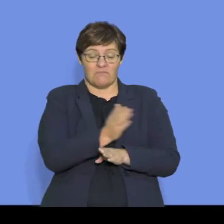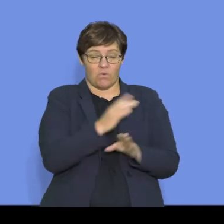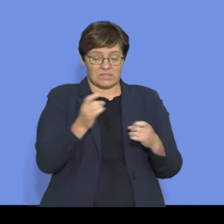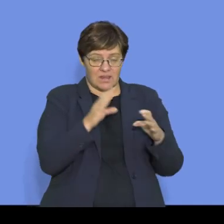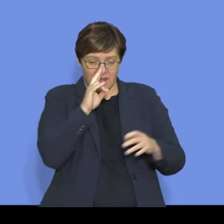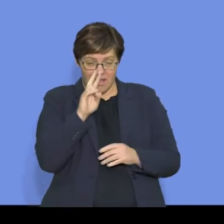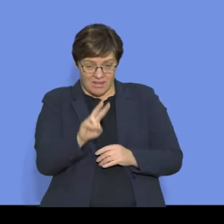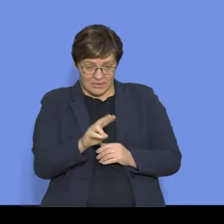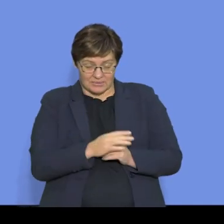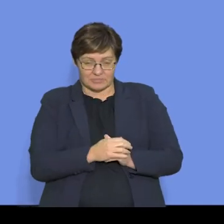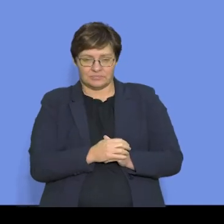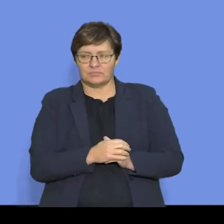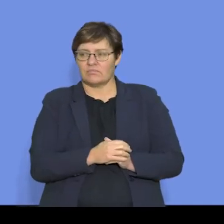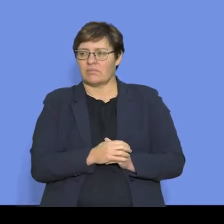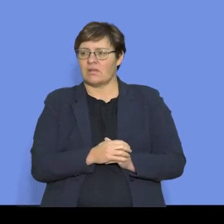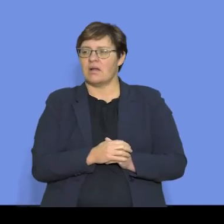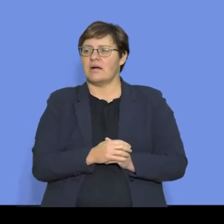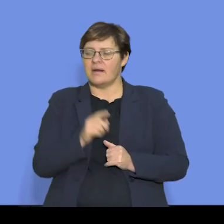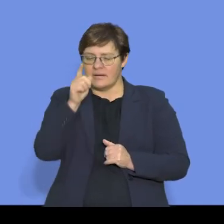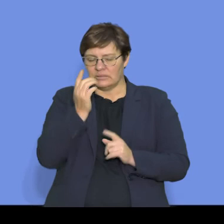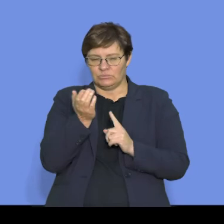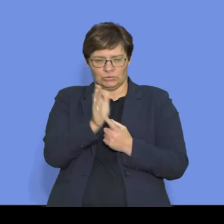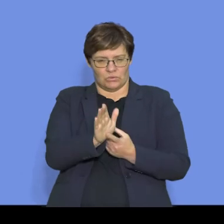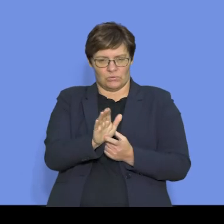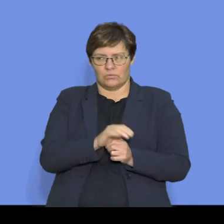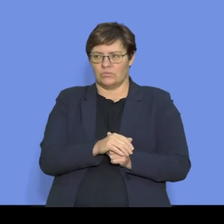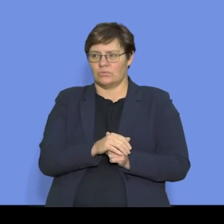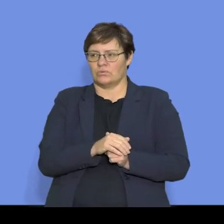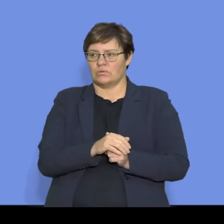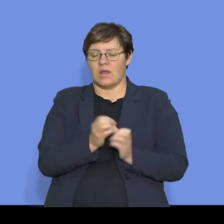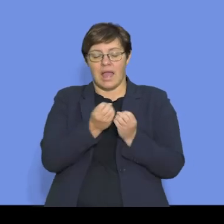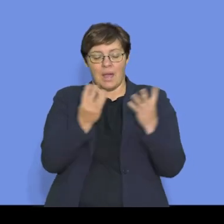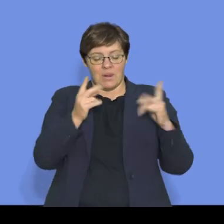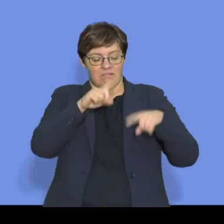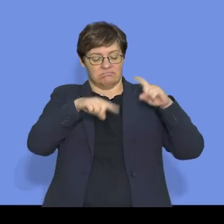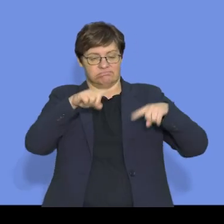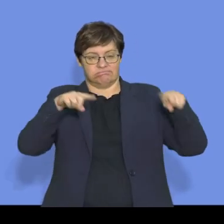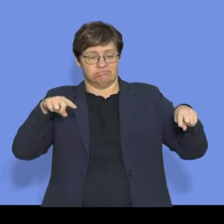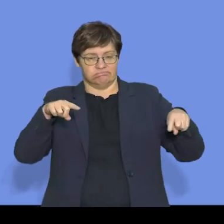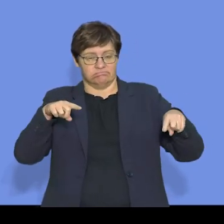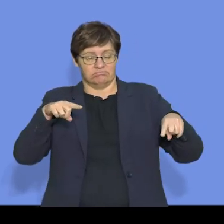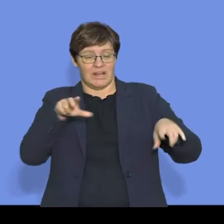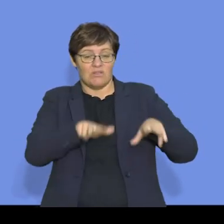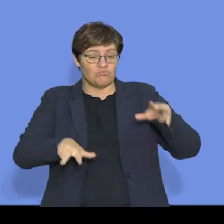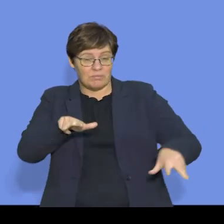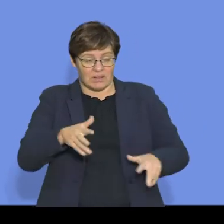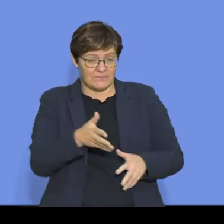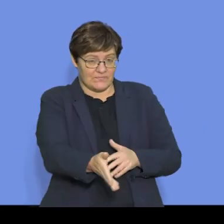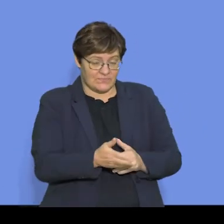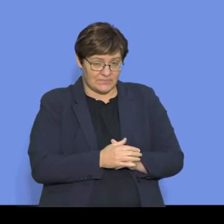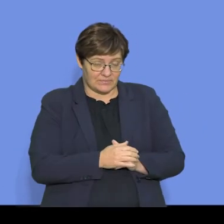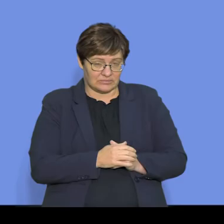Before we even start looking at the questions, this gives us an indication of how many different reptiles